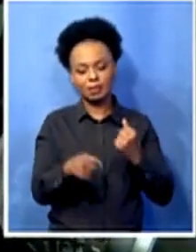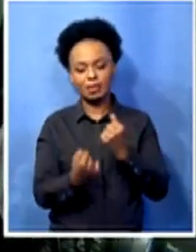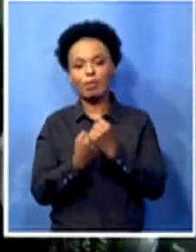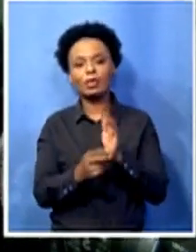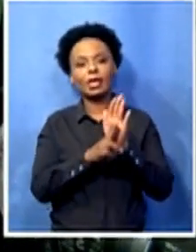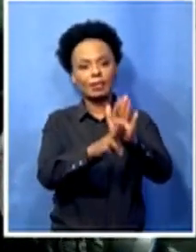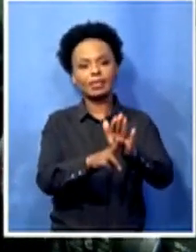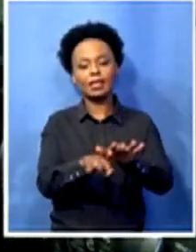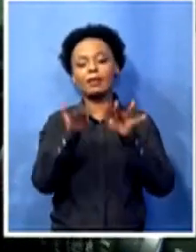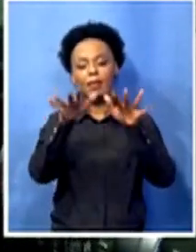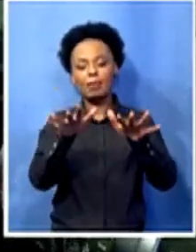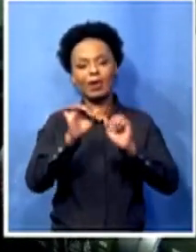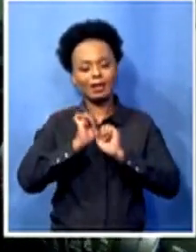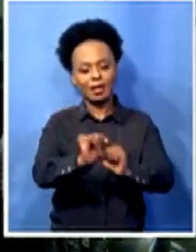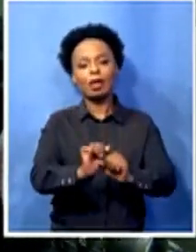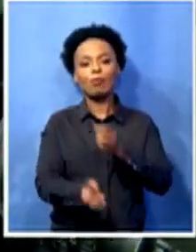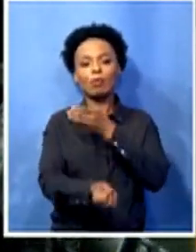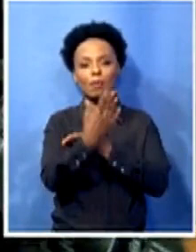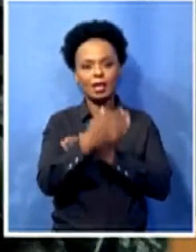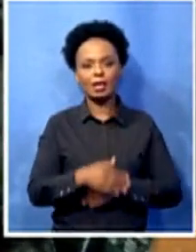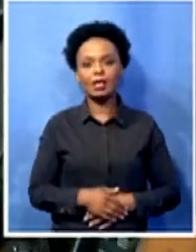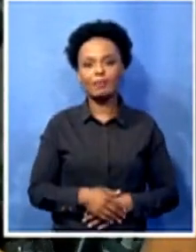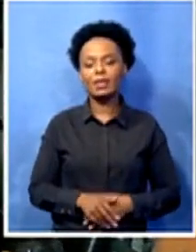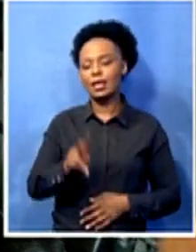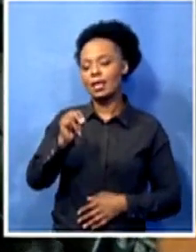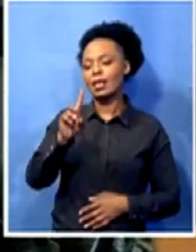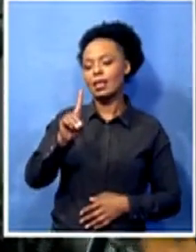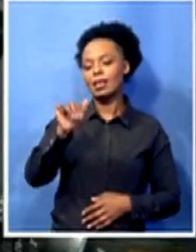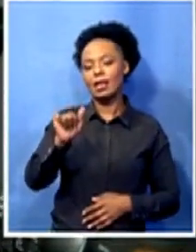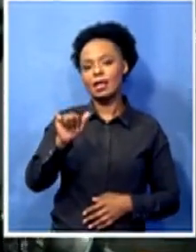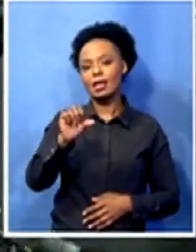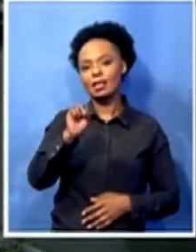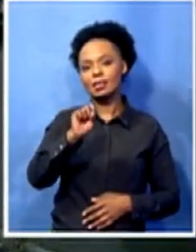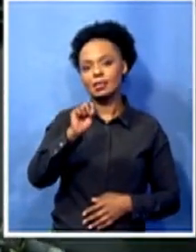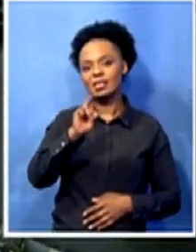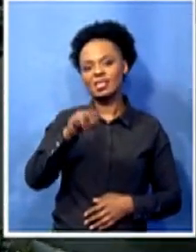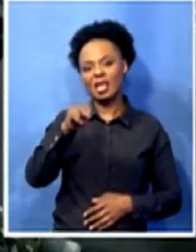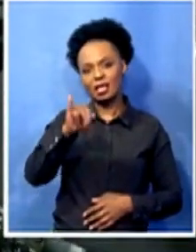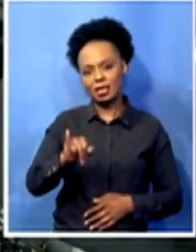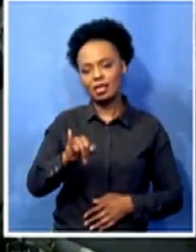Ihlanzeni district ke i-district enamanamba aphezulu